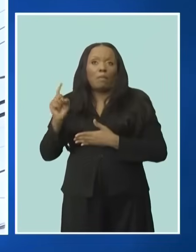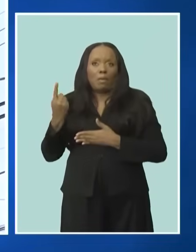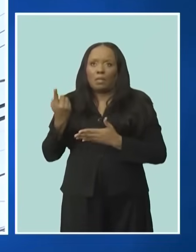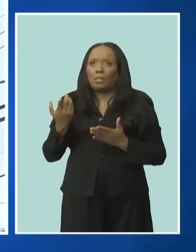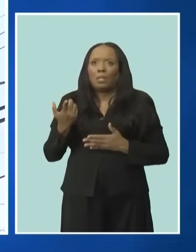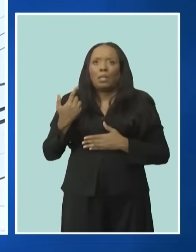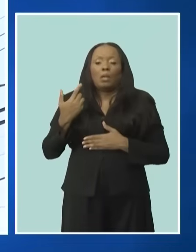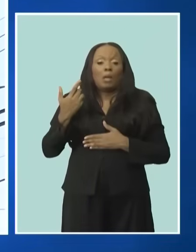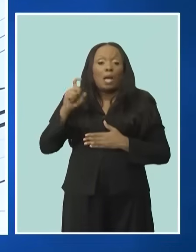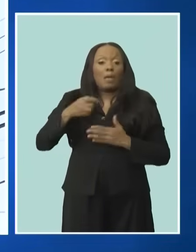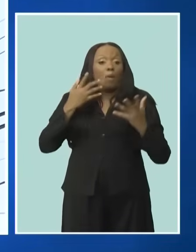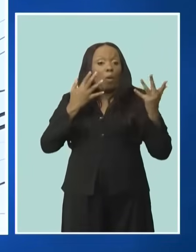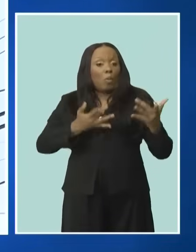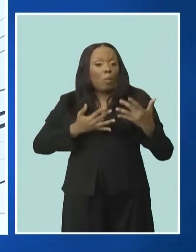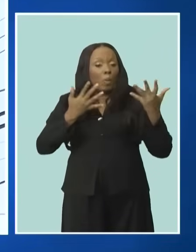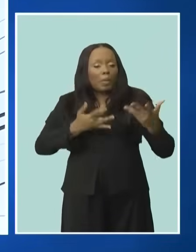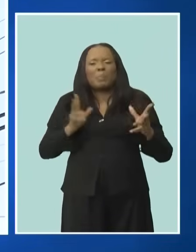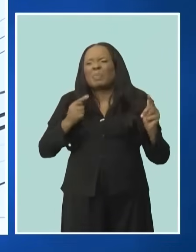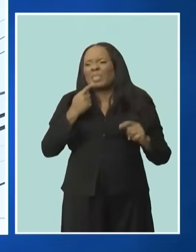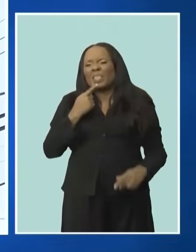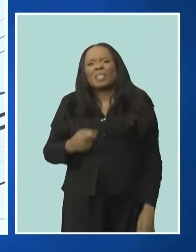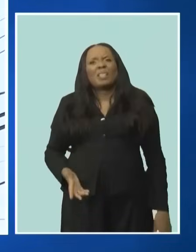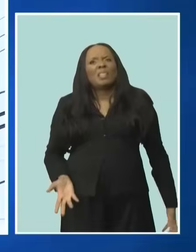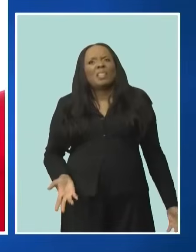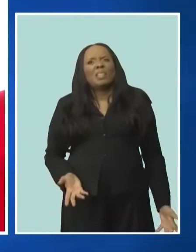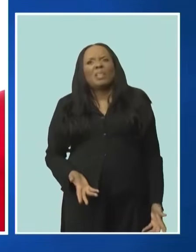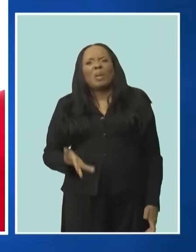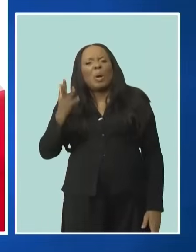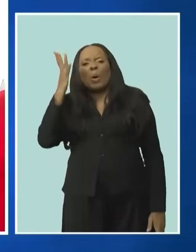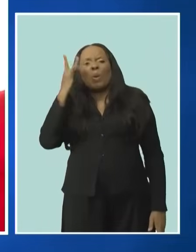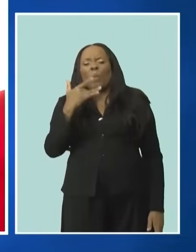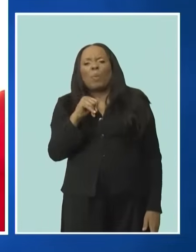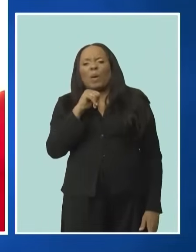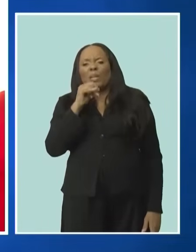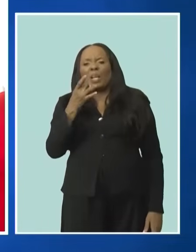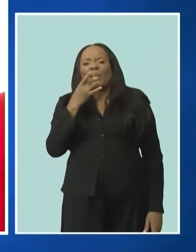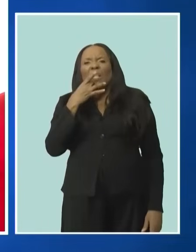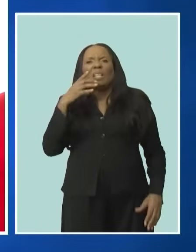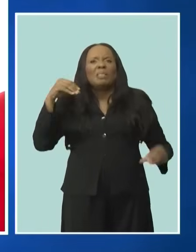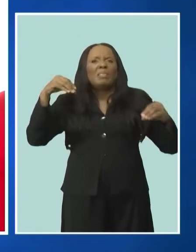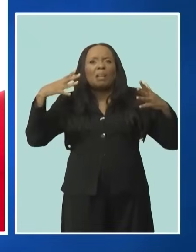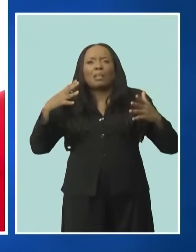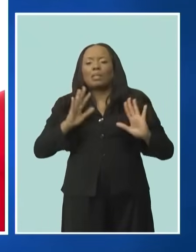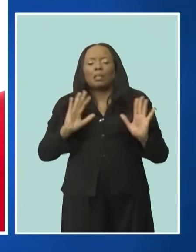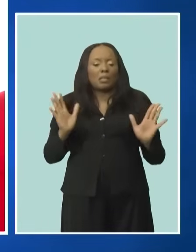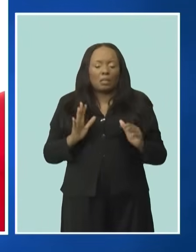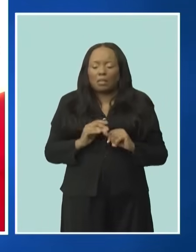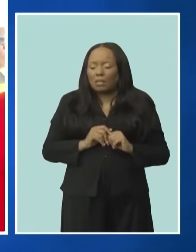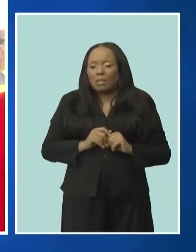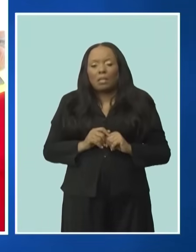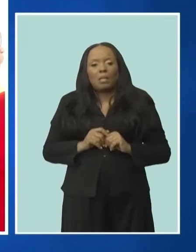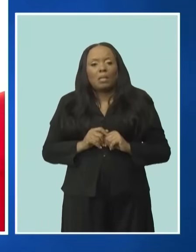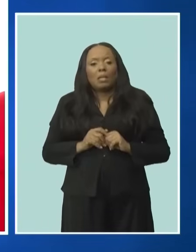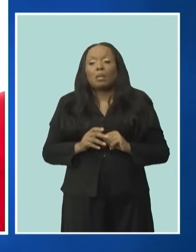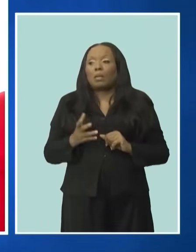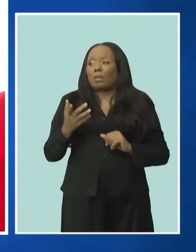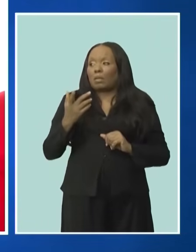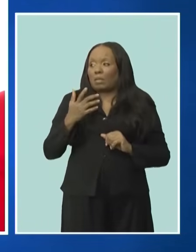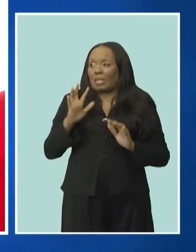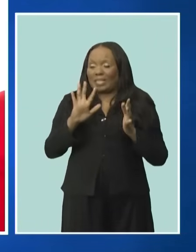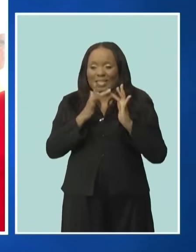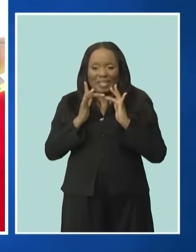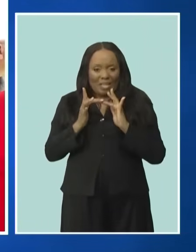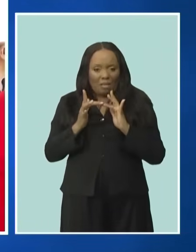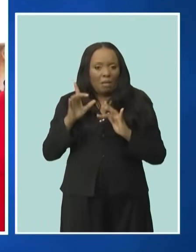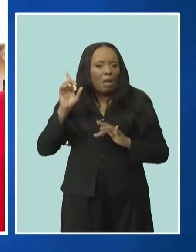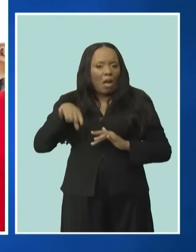fallen. So people might say, well, yeah, you ain't getting me back on, we putting on the rich people first. No, it's not that. It is how the network has to be